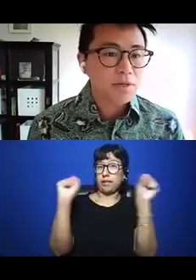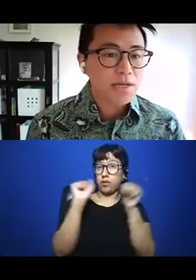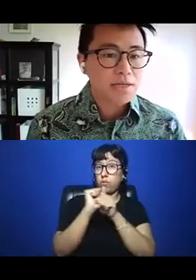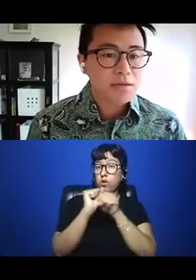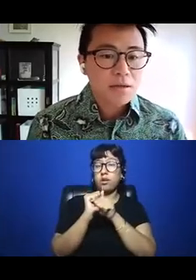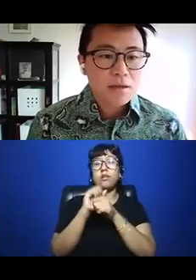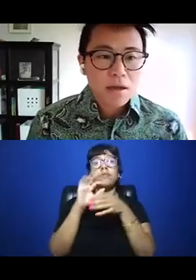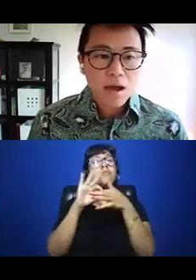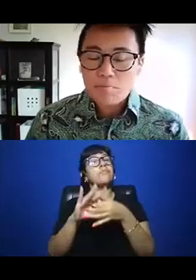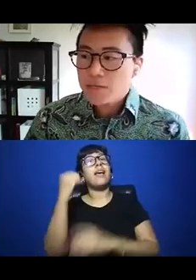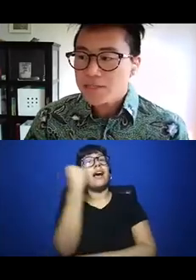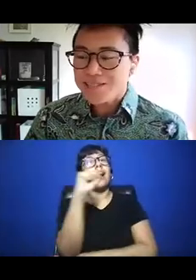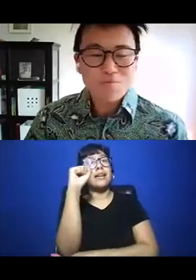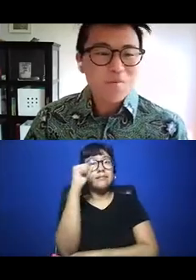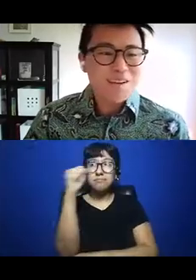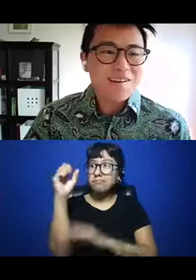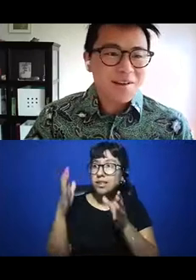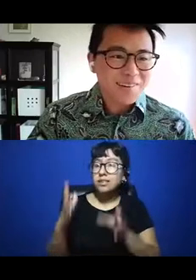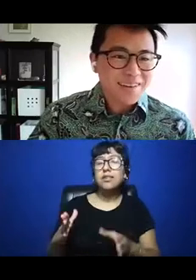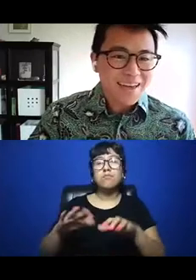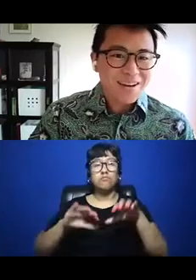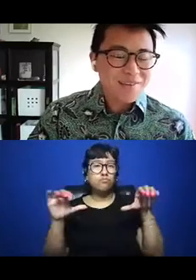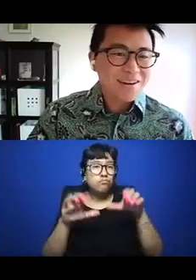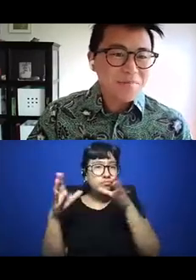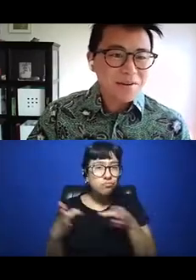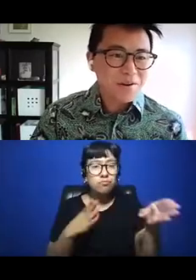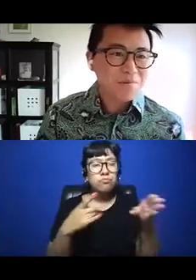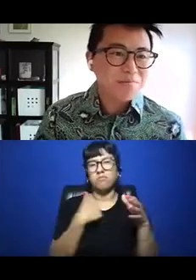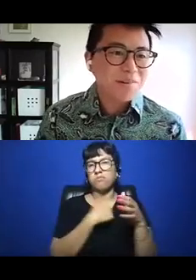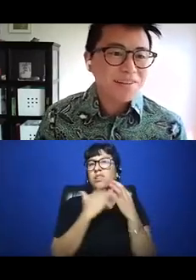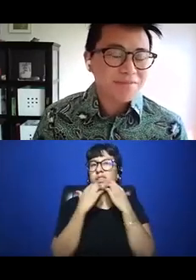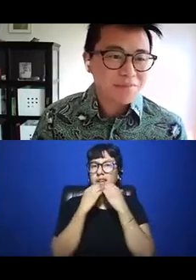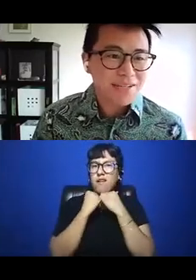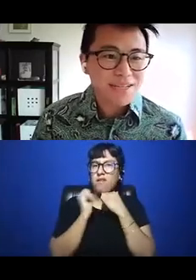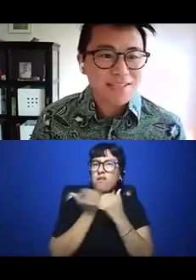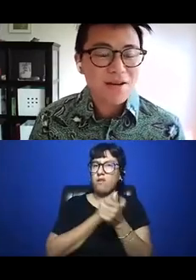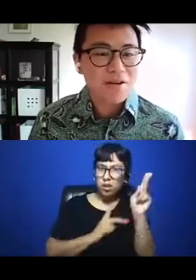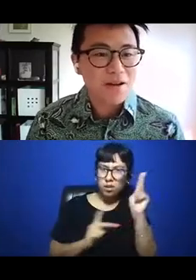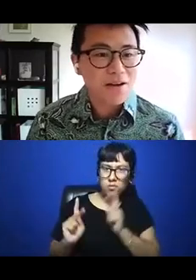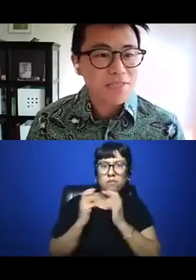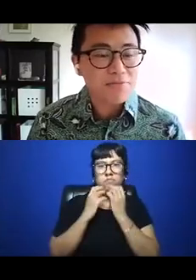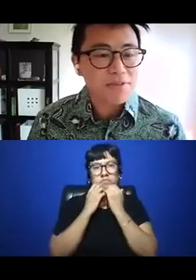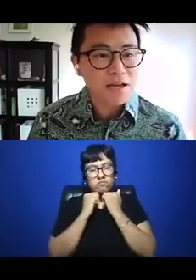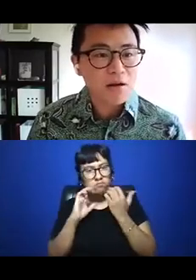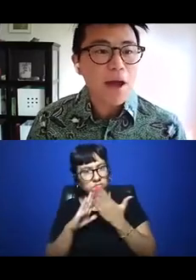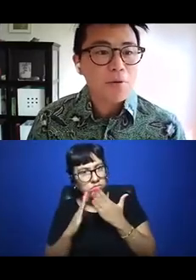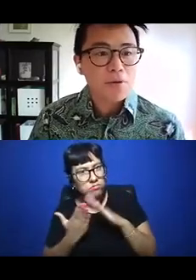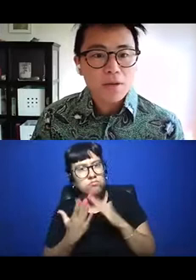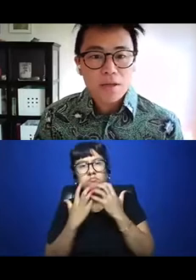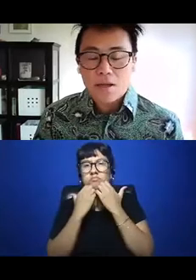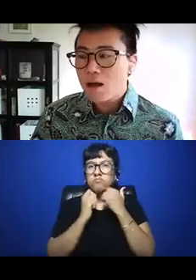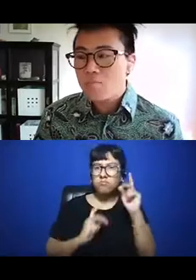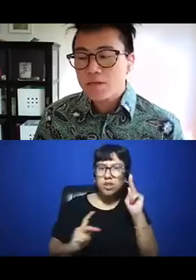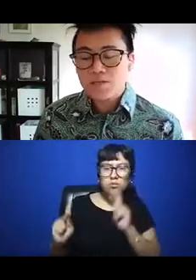in organizing, because that's what we care about. We care about our people, our communities, our safety and our